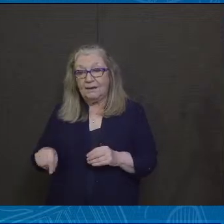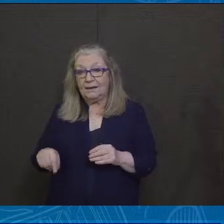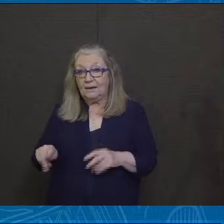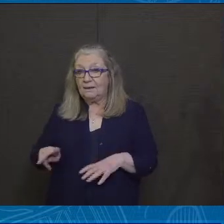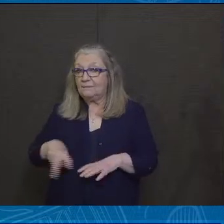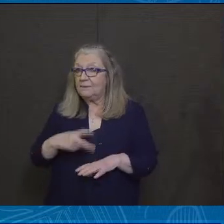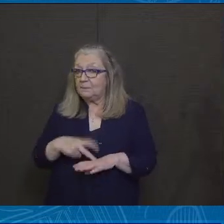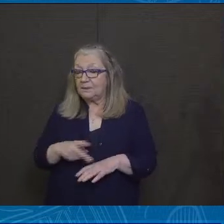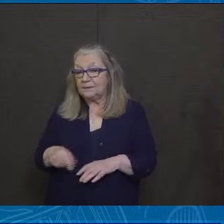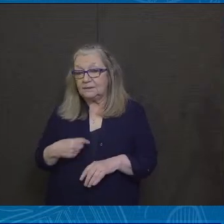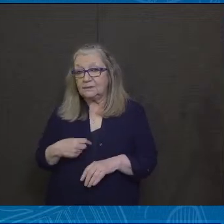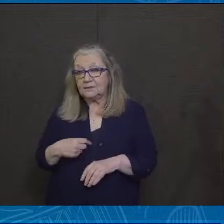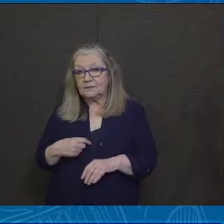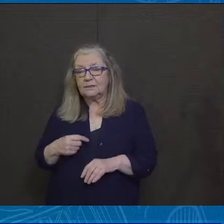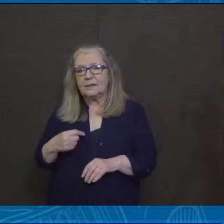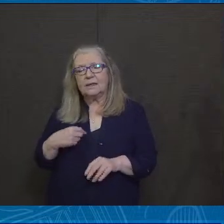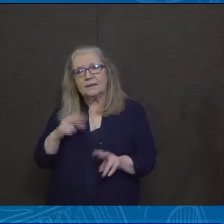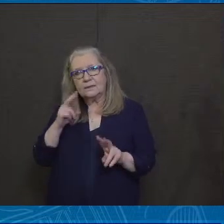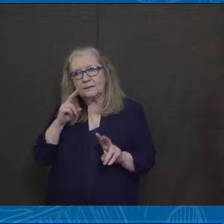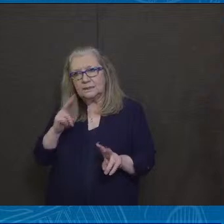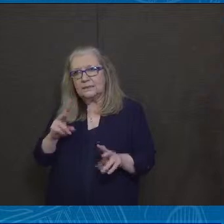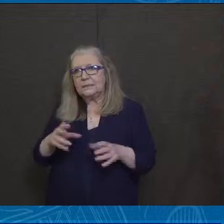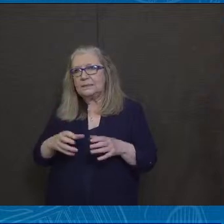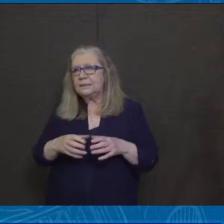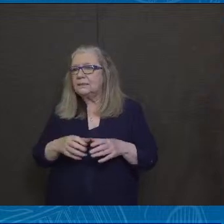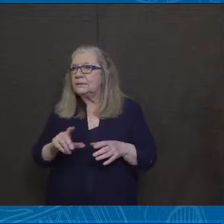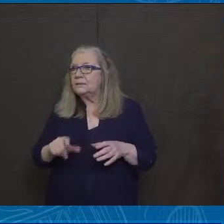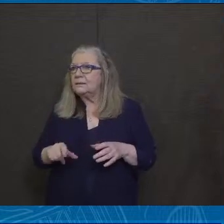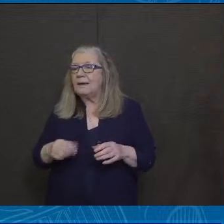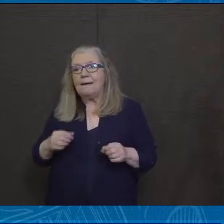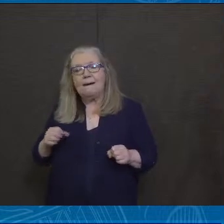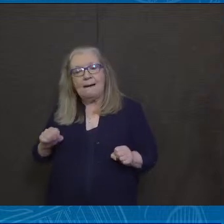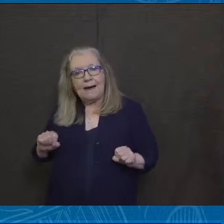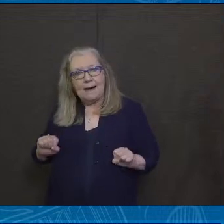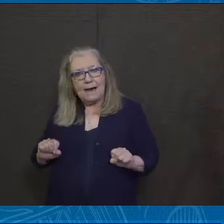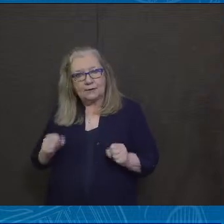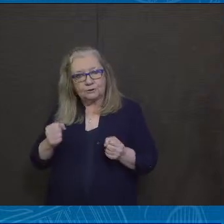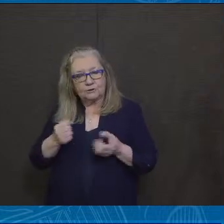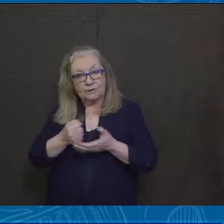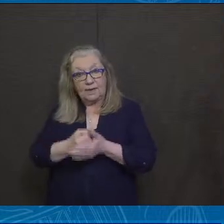I looked after an organization called ActionAid in country.